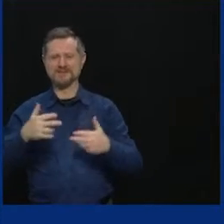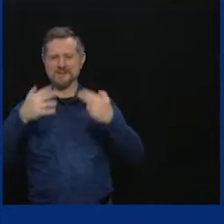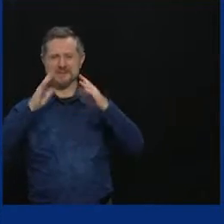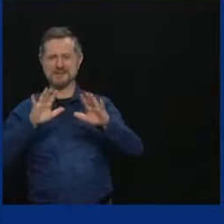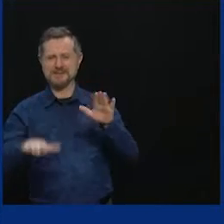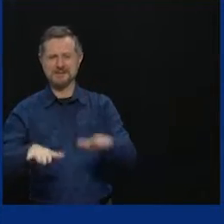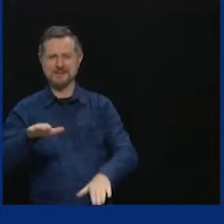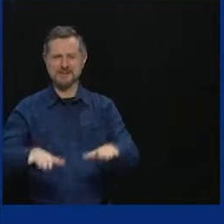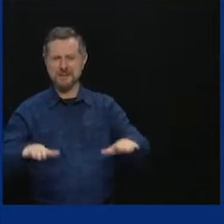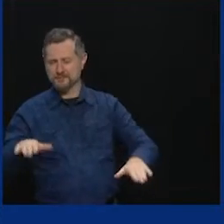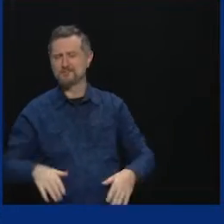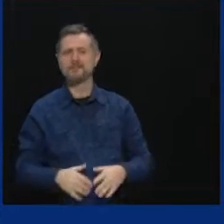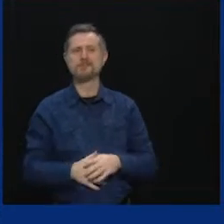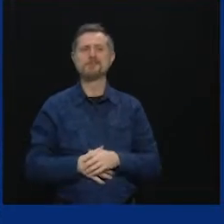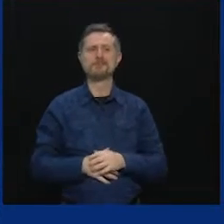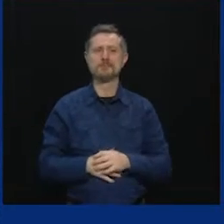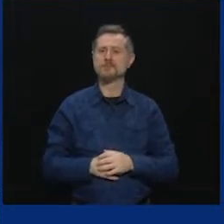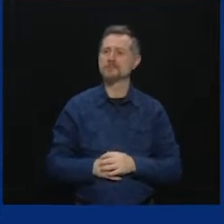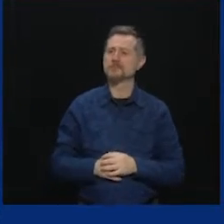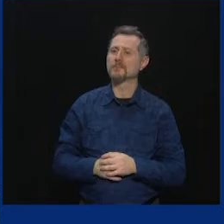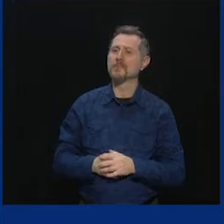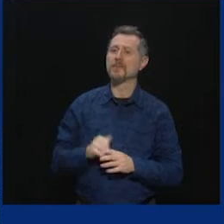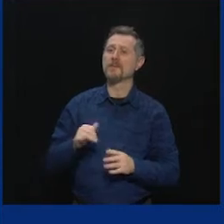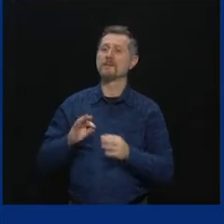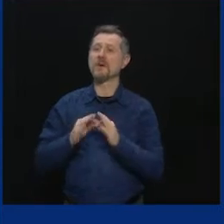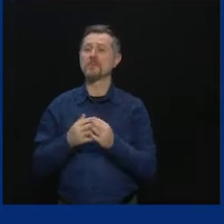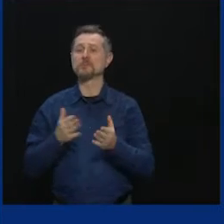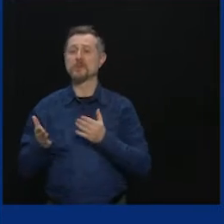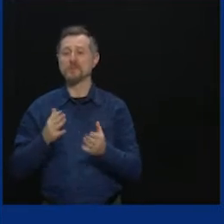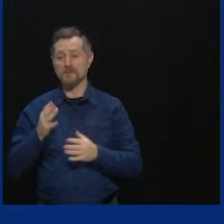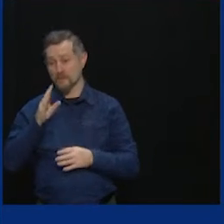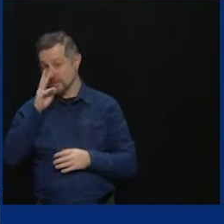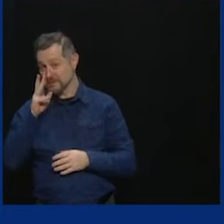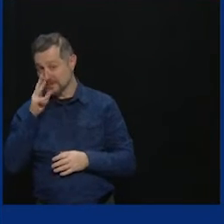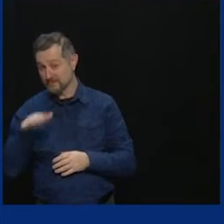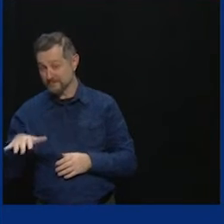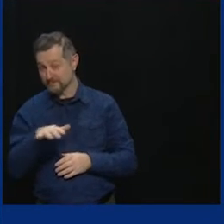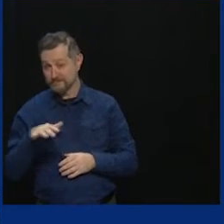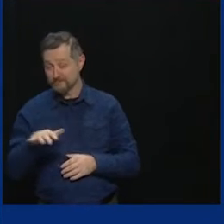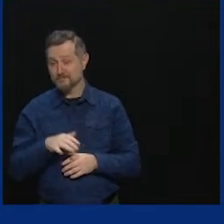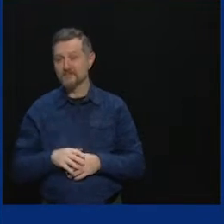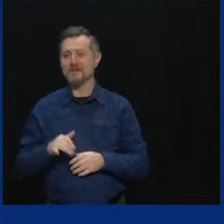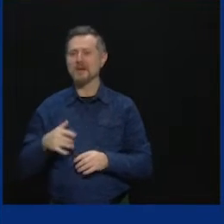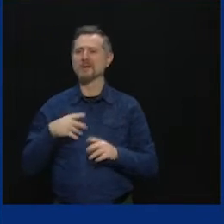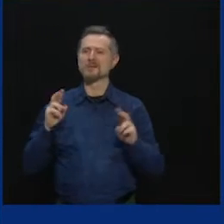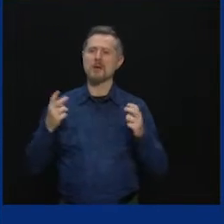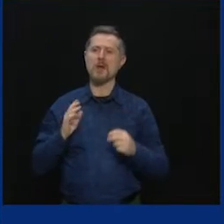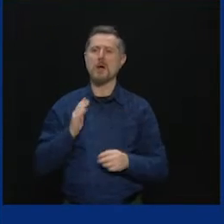community. Family Services Westchester, they're our mother agency.